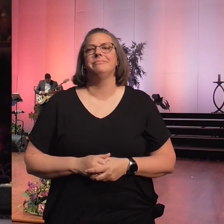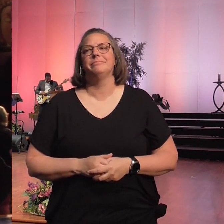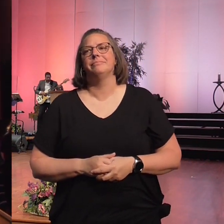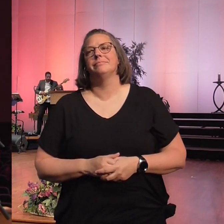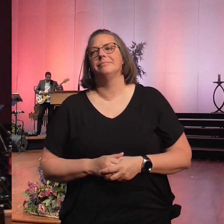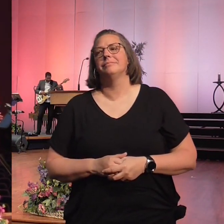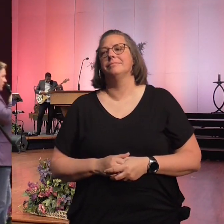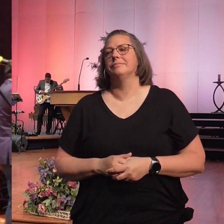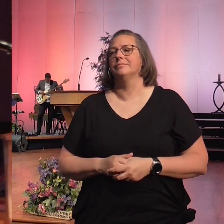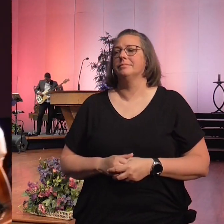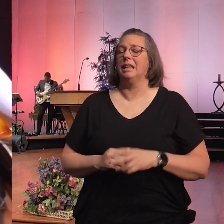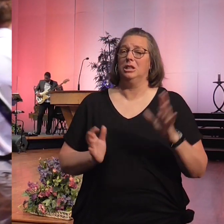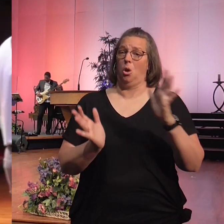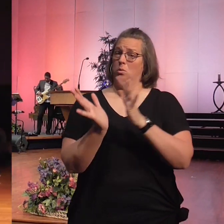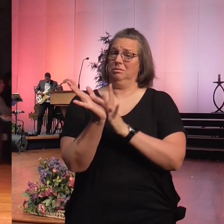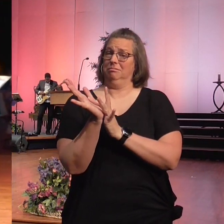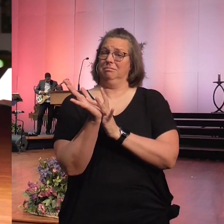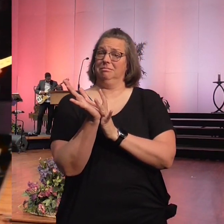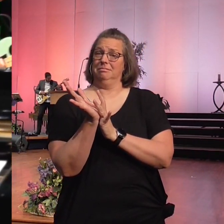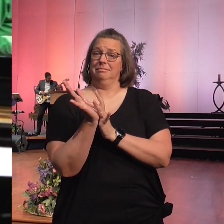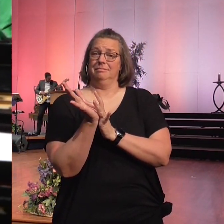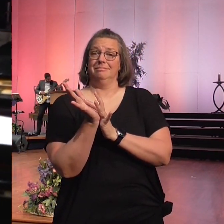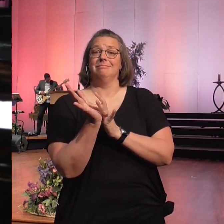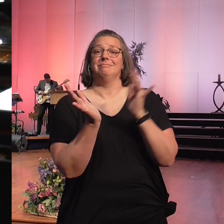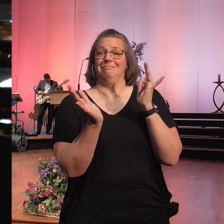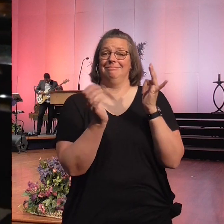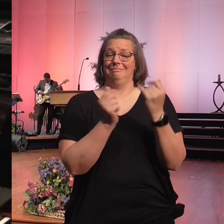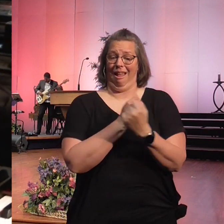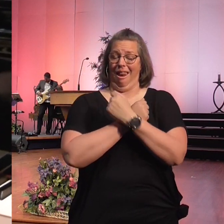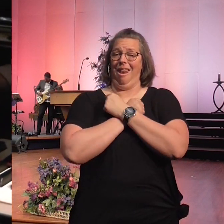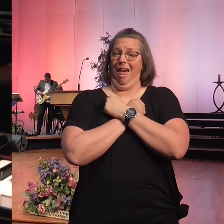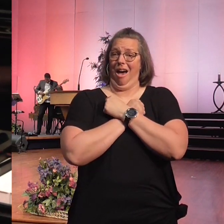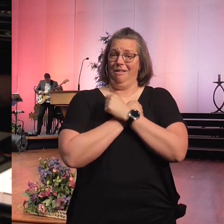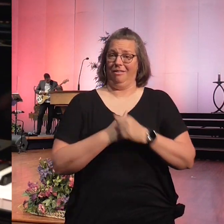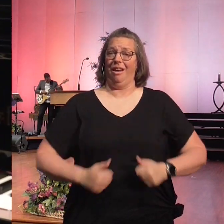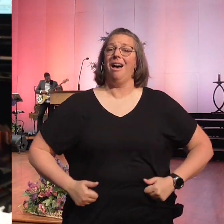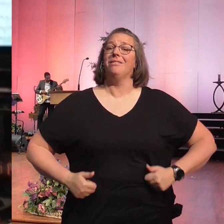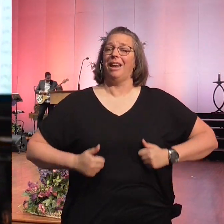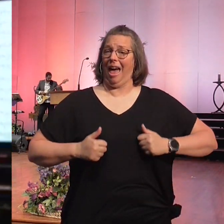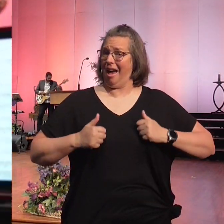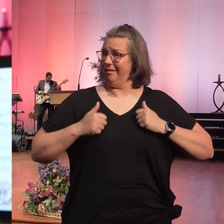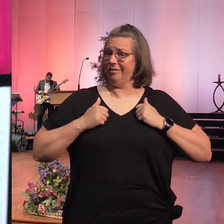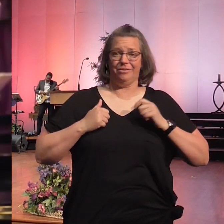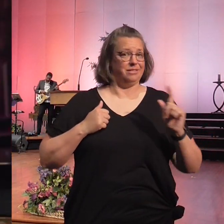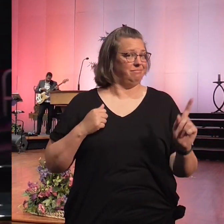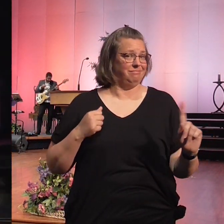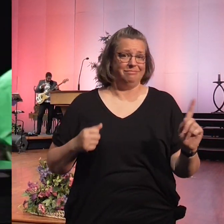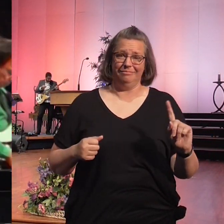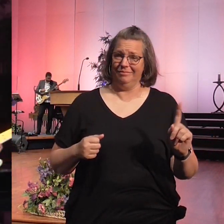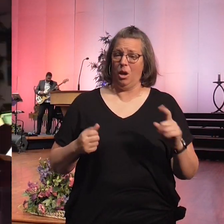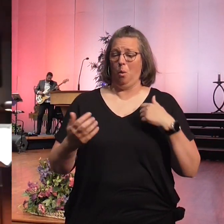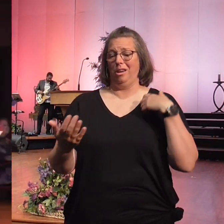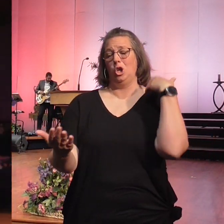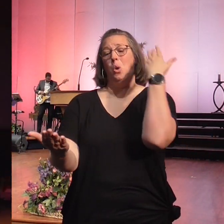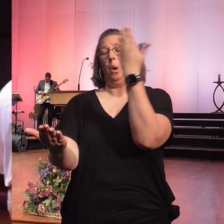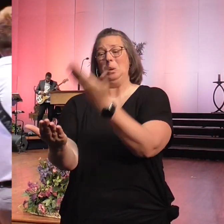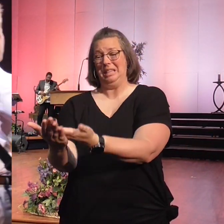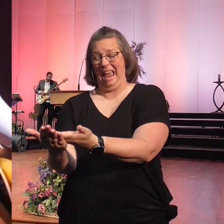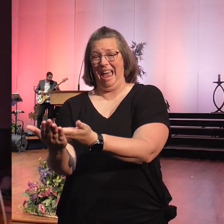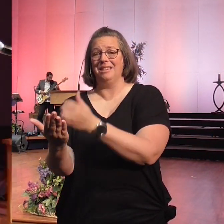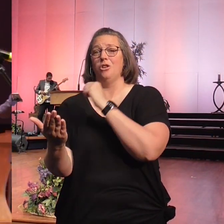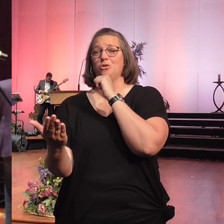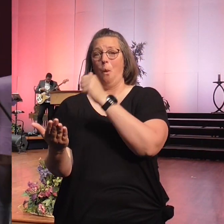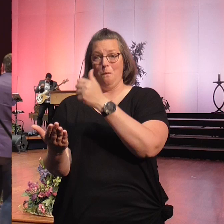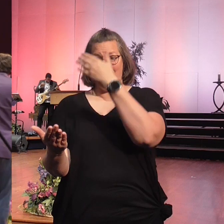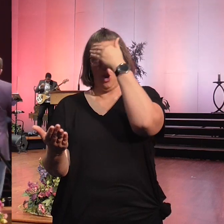And don't take for granted the love this life gives you. When you get where you're going, don't forget,